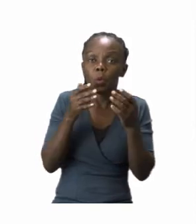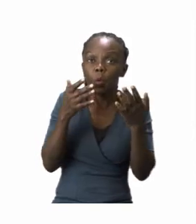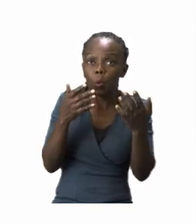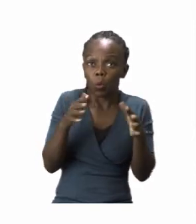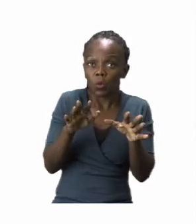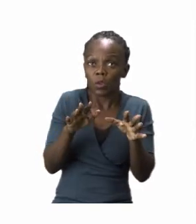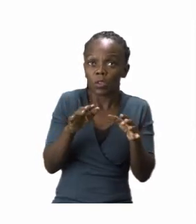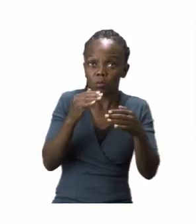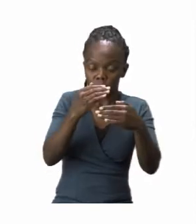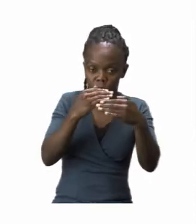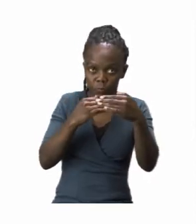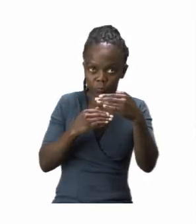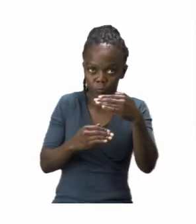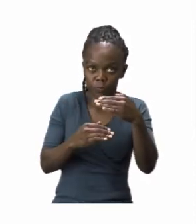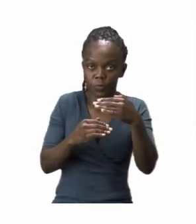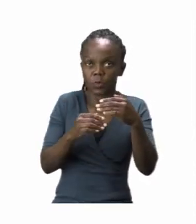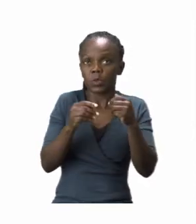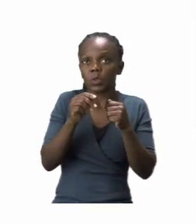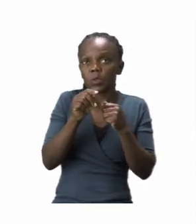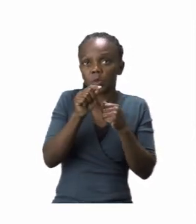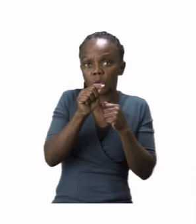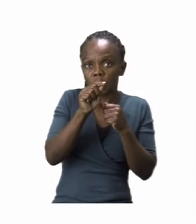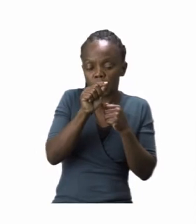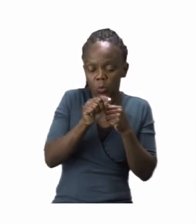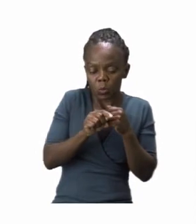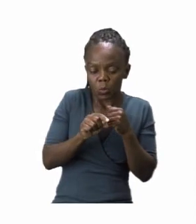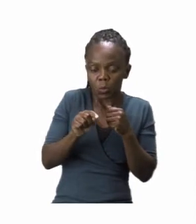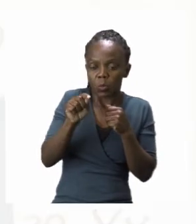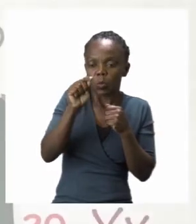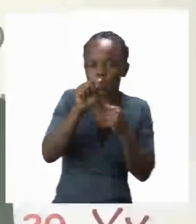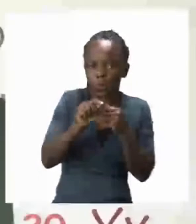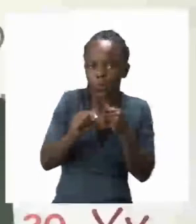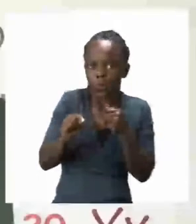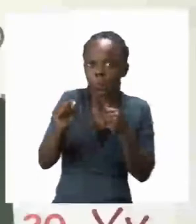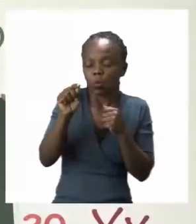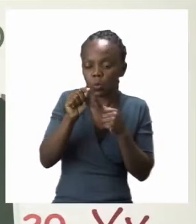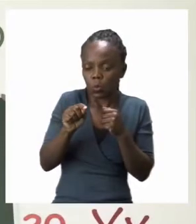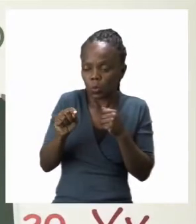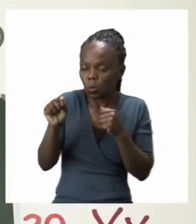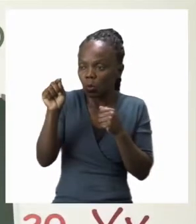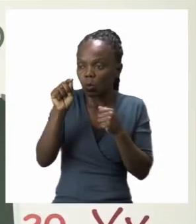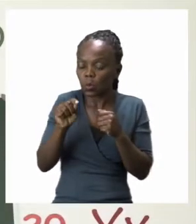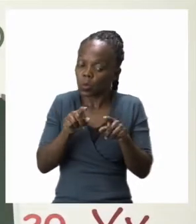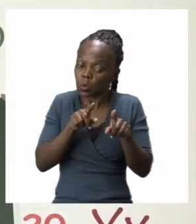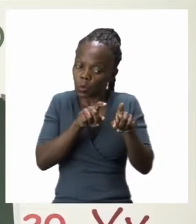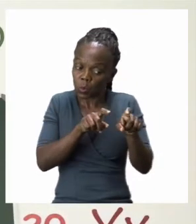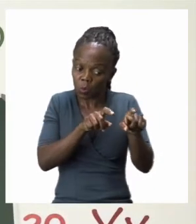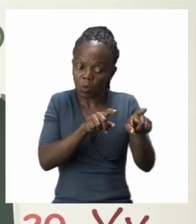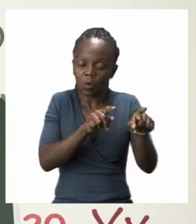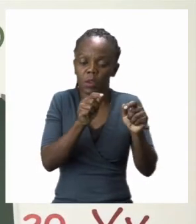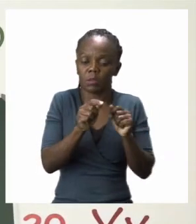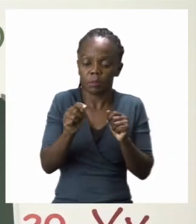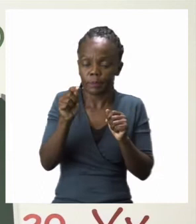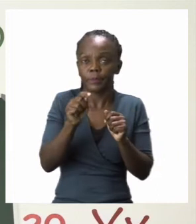the other P. Let's do some of these exercises together. Now I have my